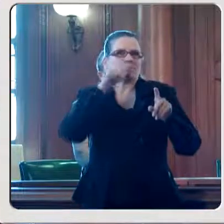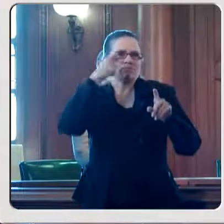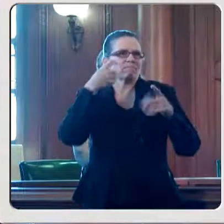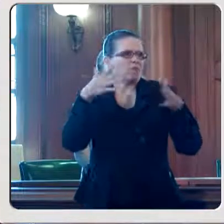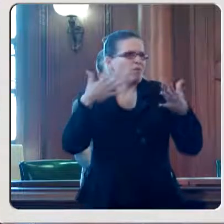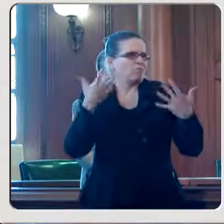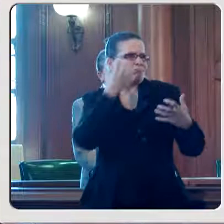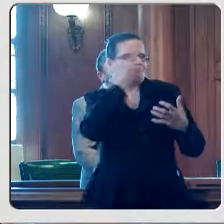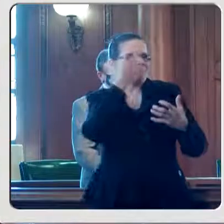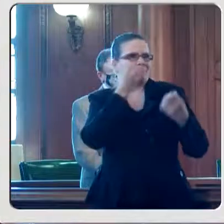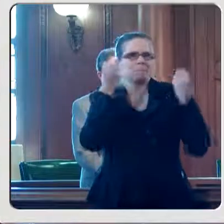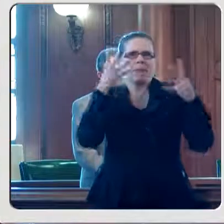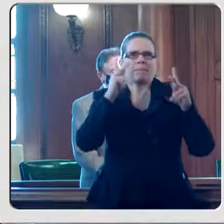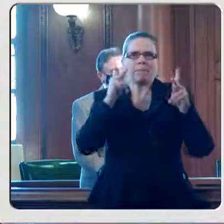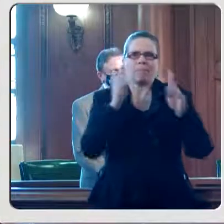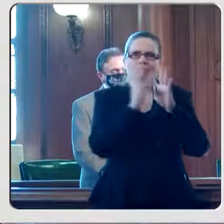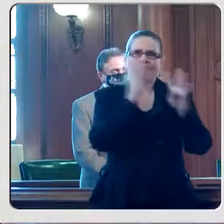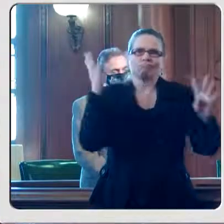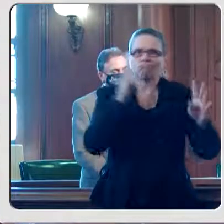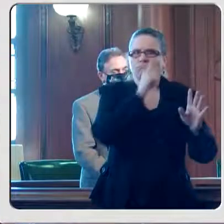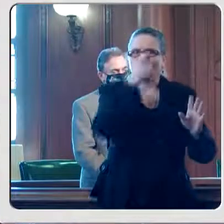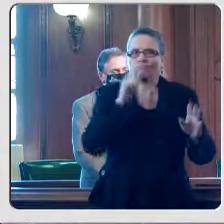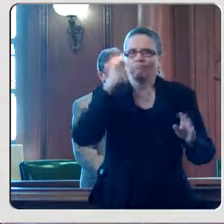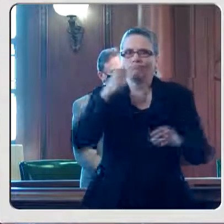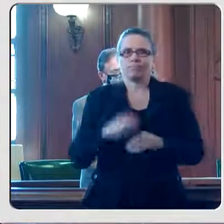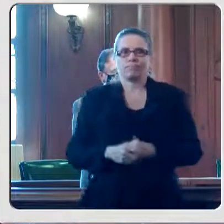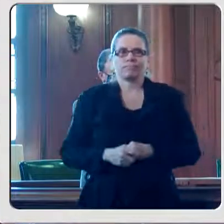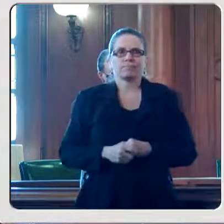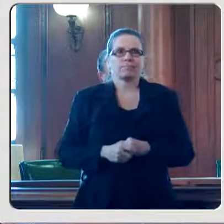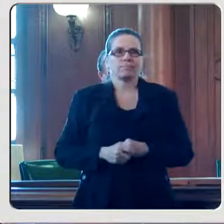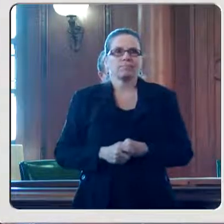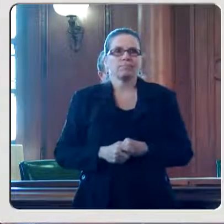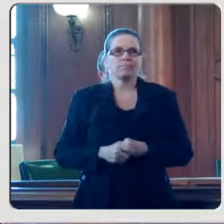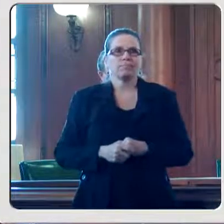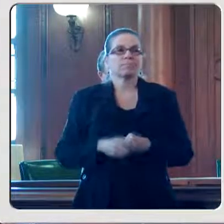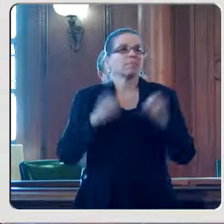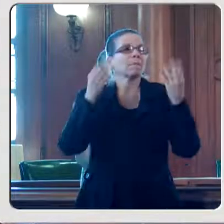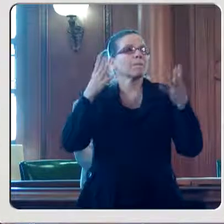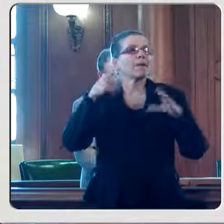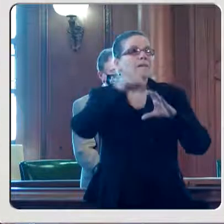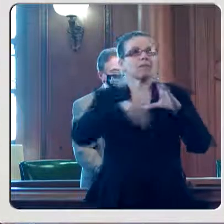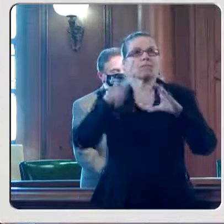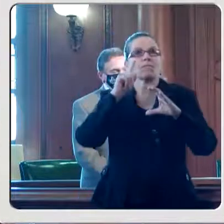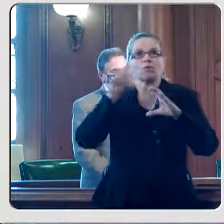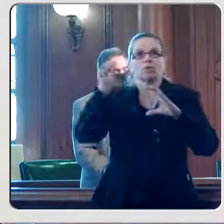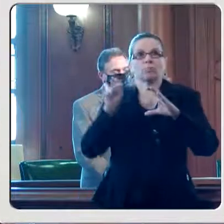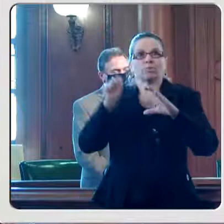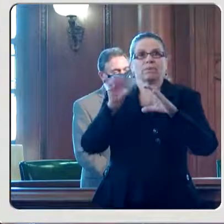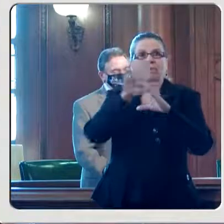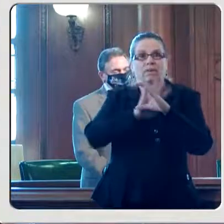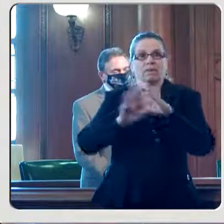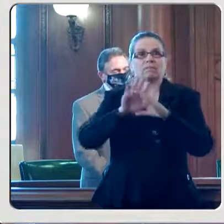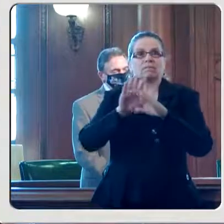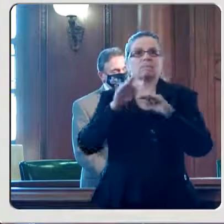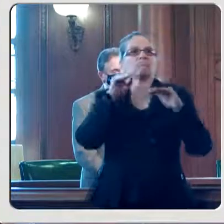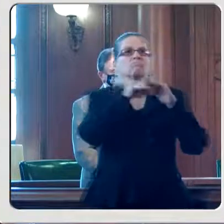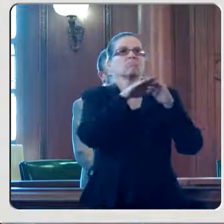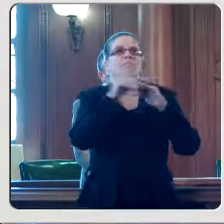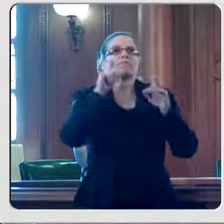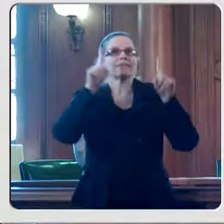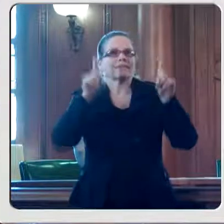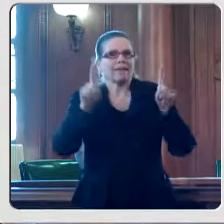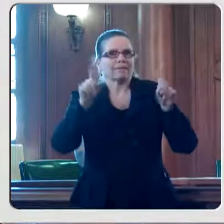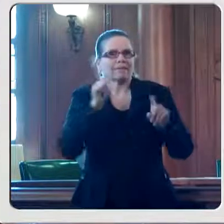58,831 Springfield residents. They have testing sites that they're considering. Obviously, we talked about